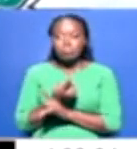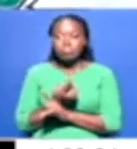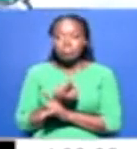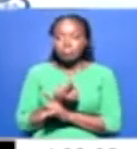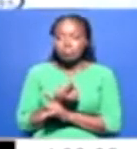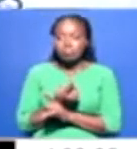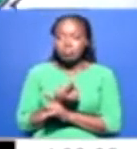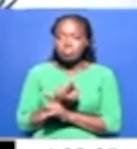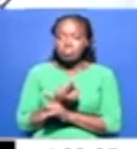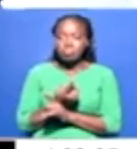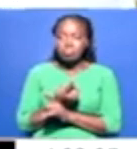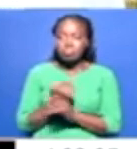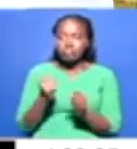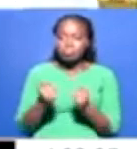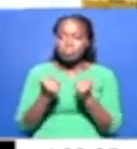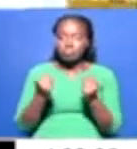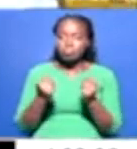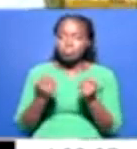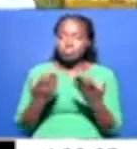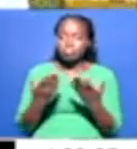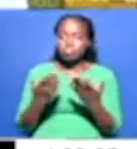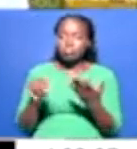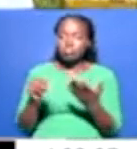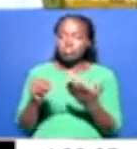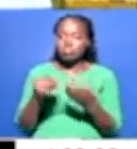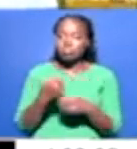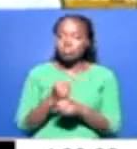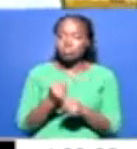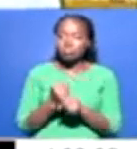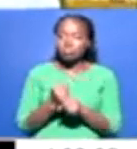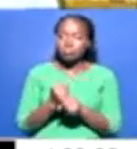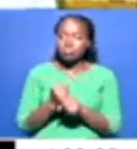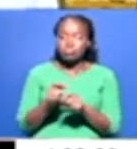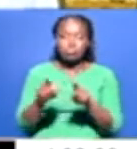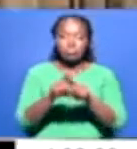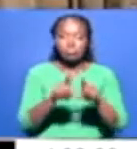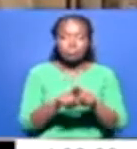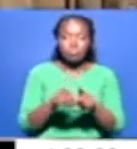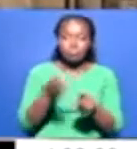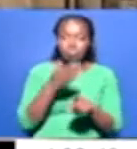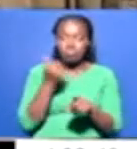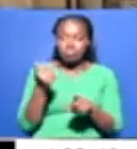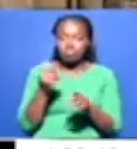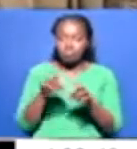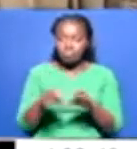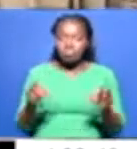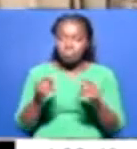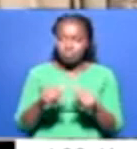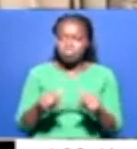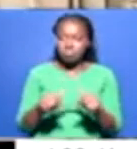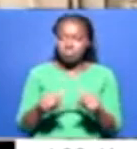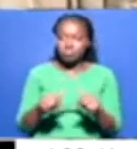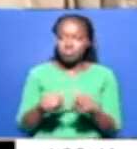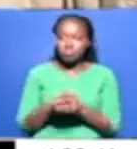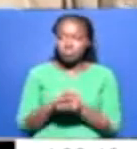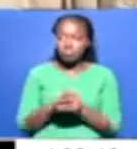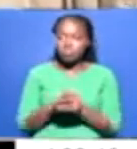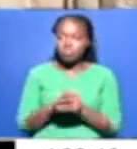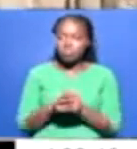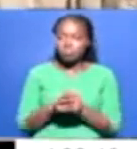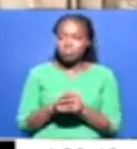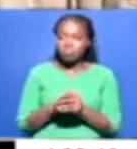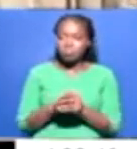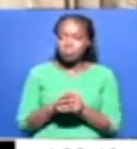the different strengths of the herbs that they produce, and therefore be able to match with the best in the market today. Opportunity for the local tea farmers to